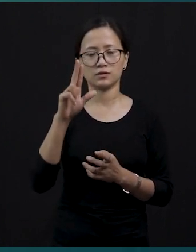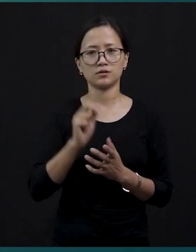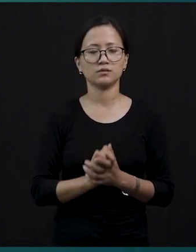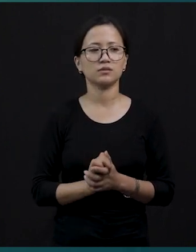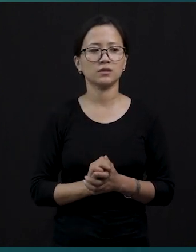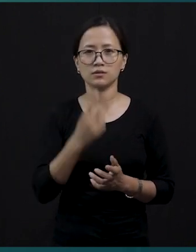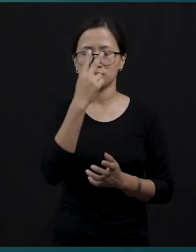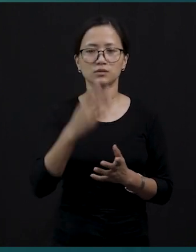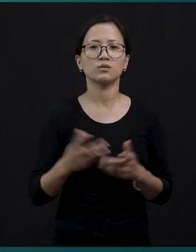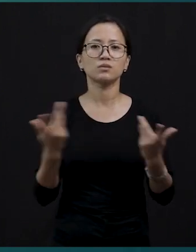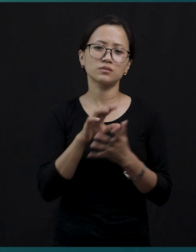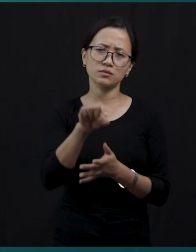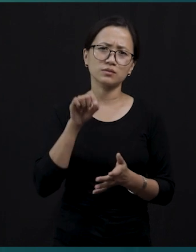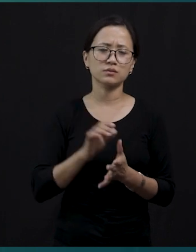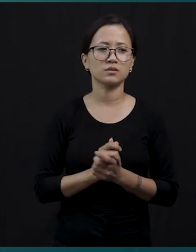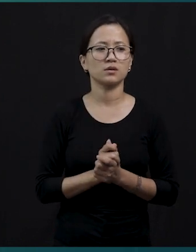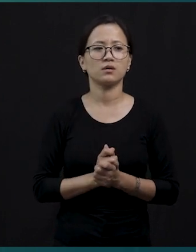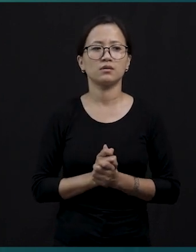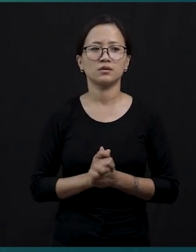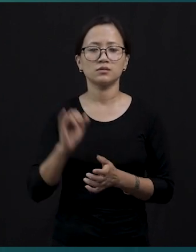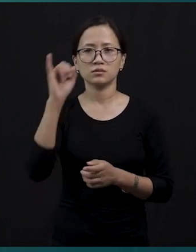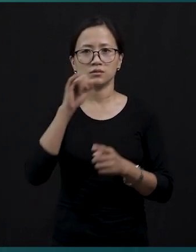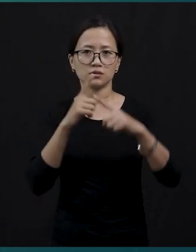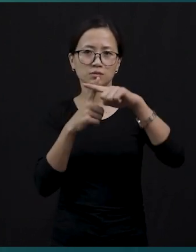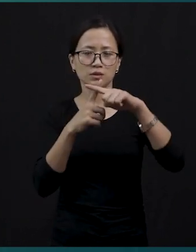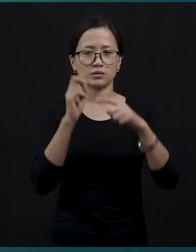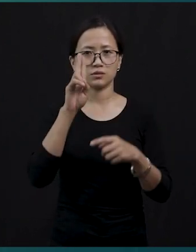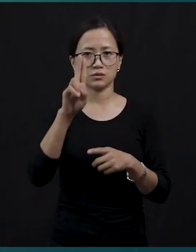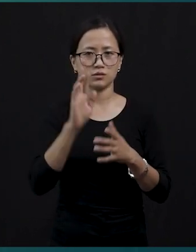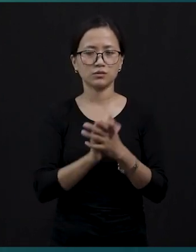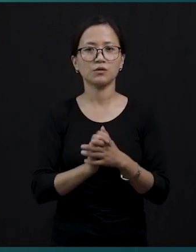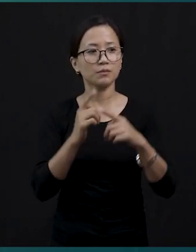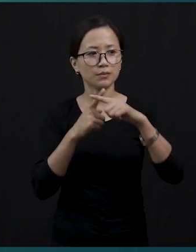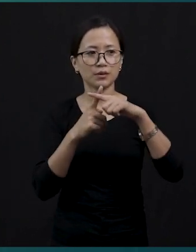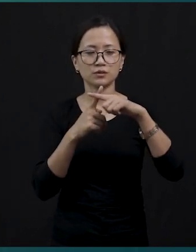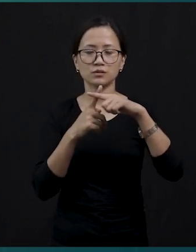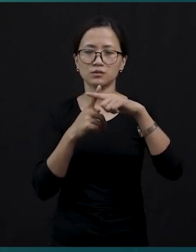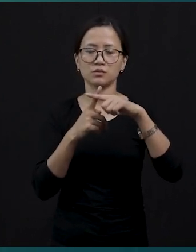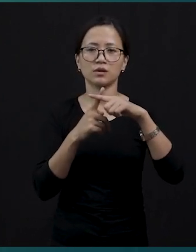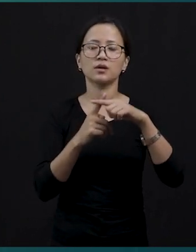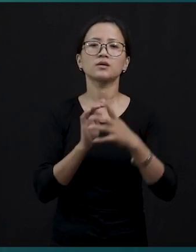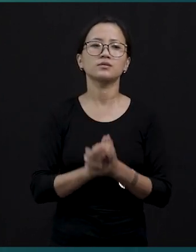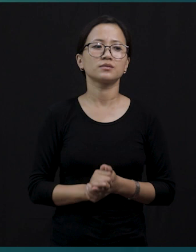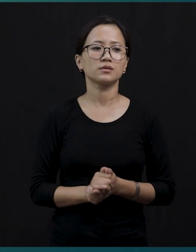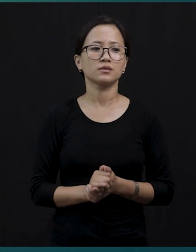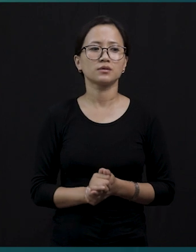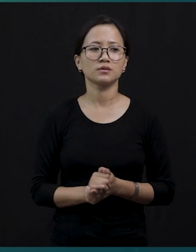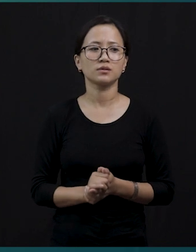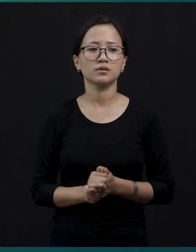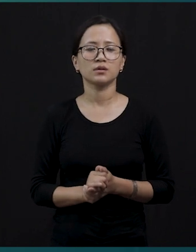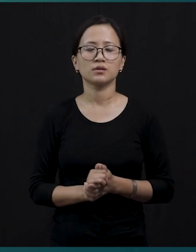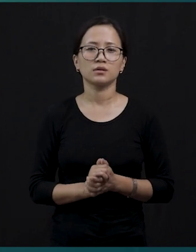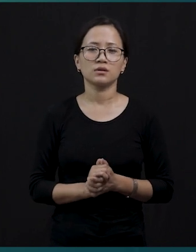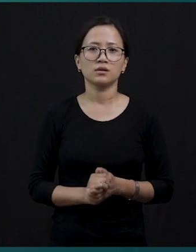1,758. So let's see what you will get, children. What is it? 6 plus 2. How much it will be?